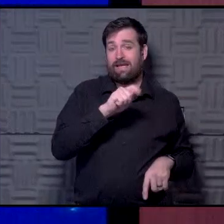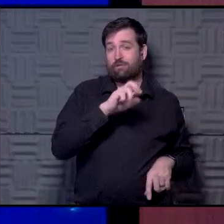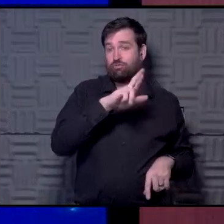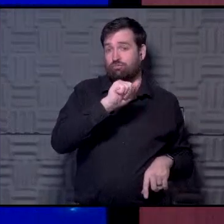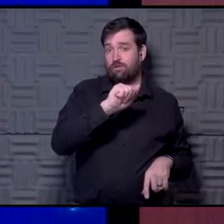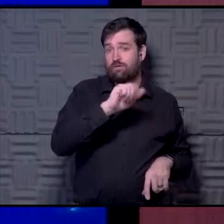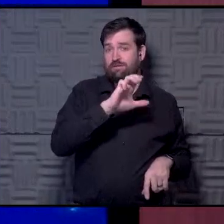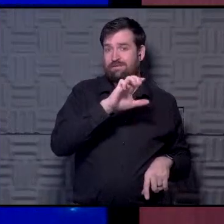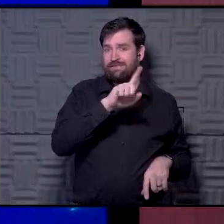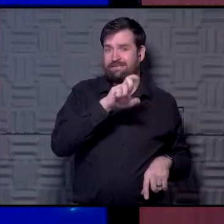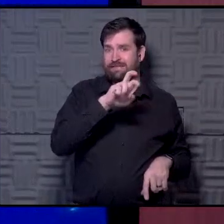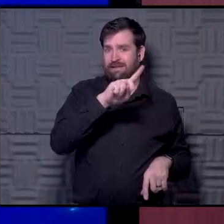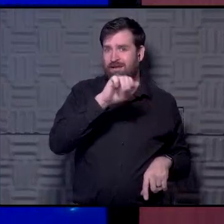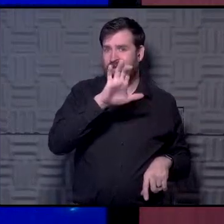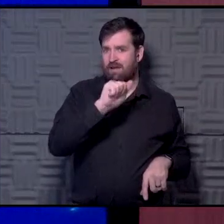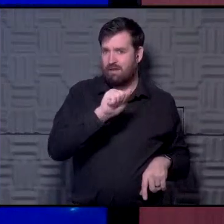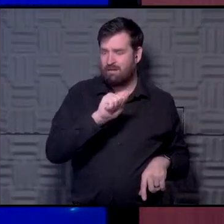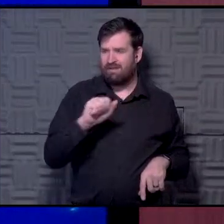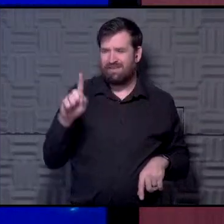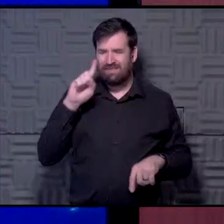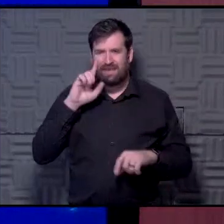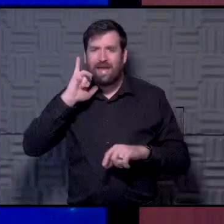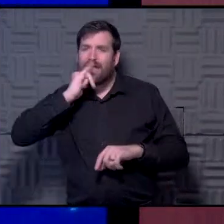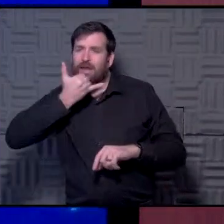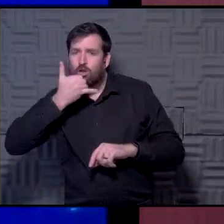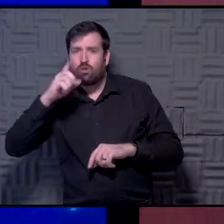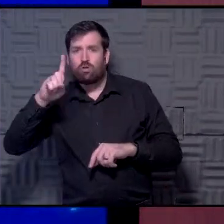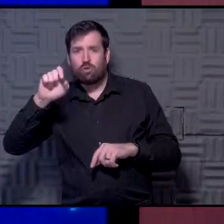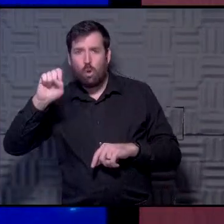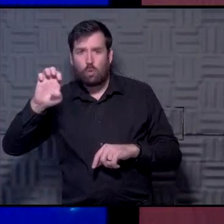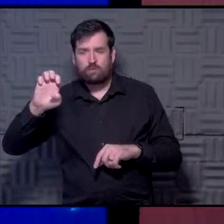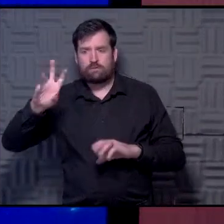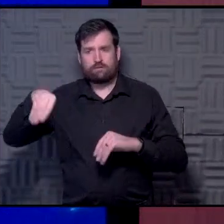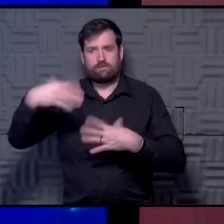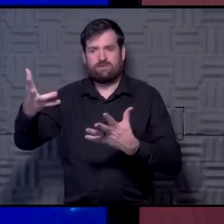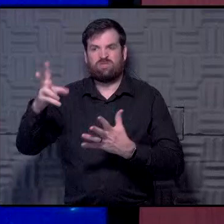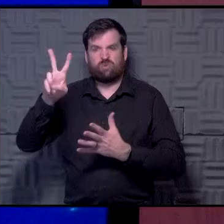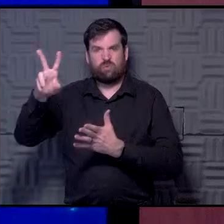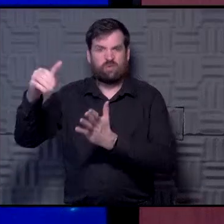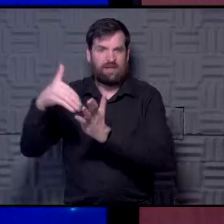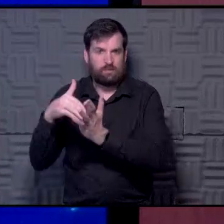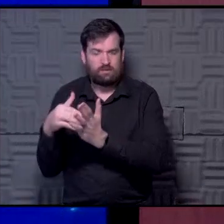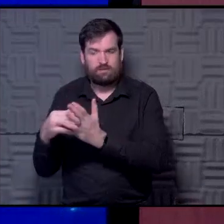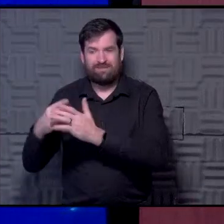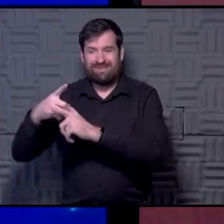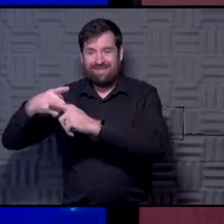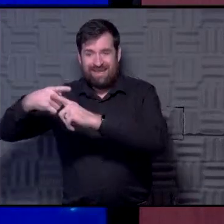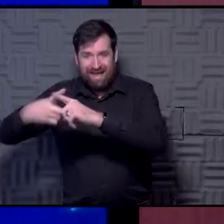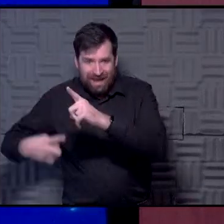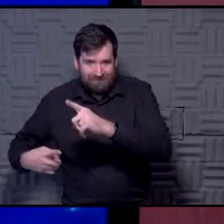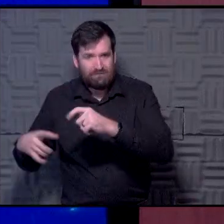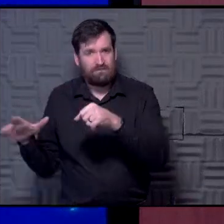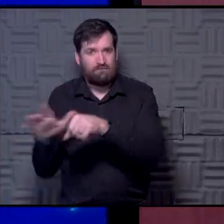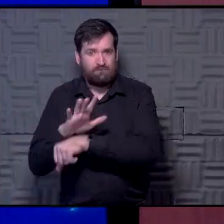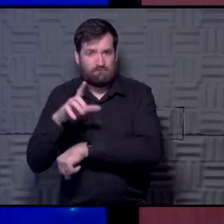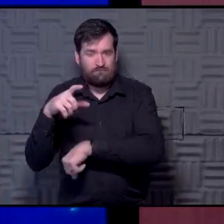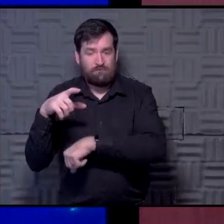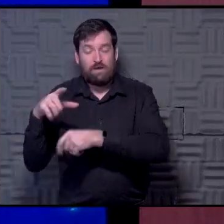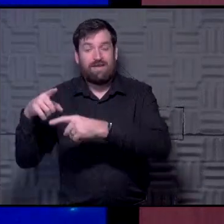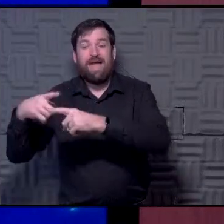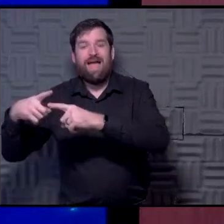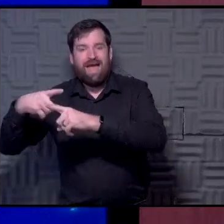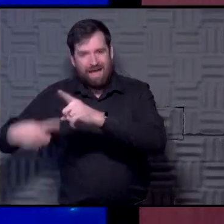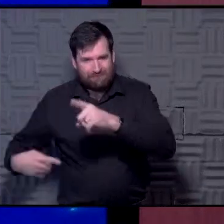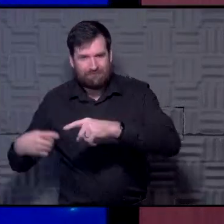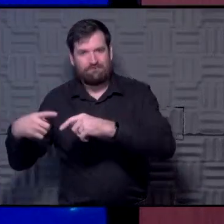in dosing, I believe it was 2,000 people got a half dose for the first dose and a full dose the second time 4 weeks later. And